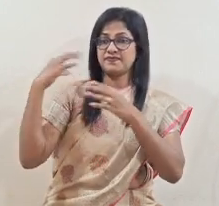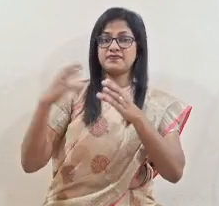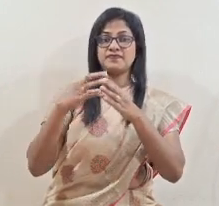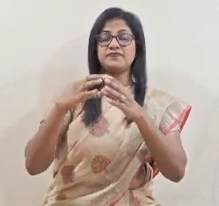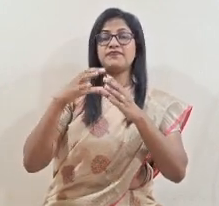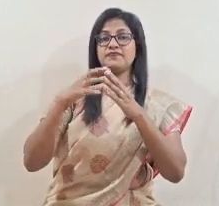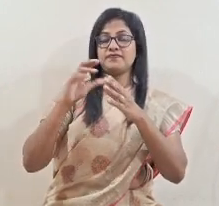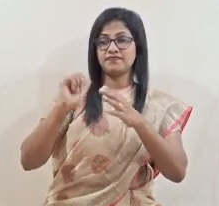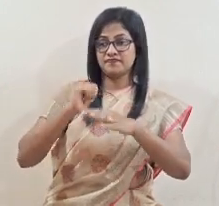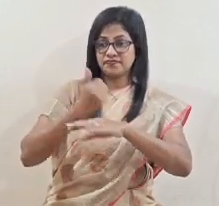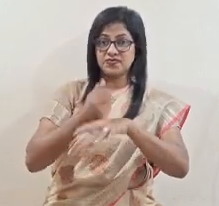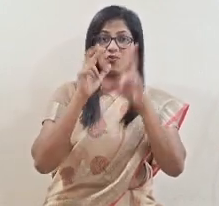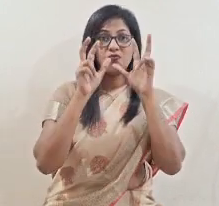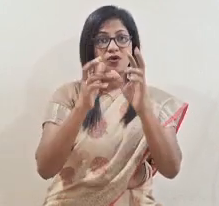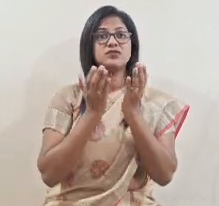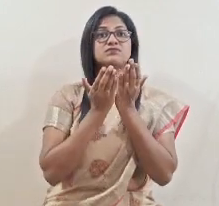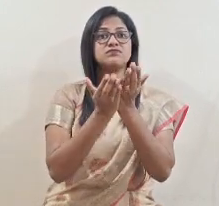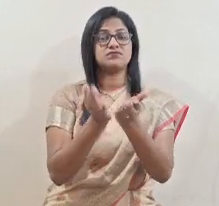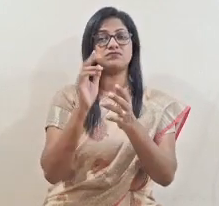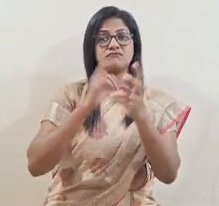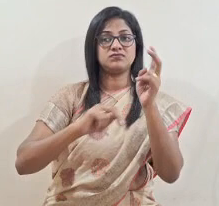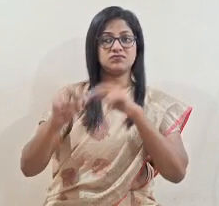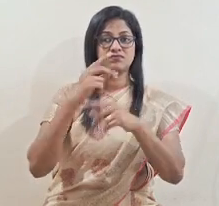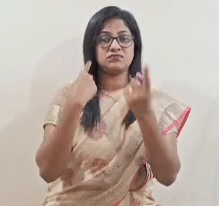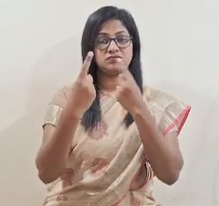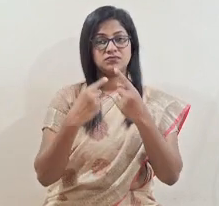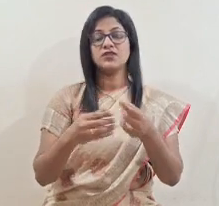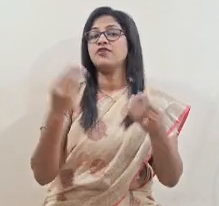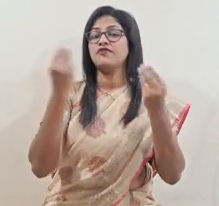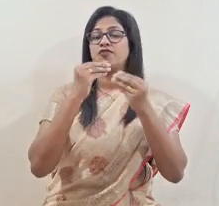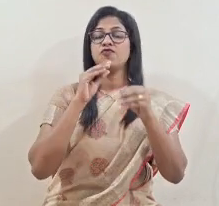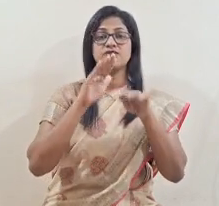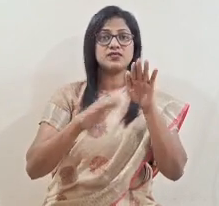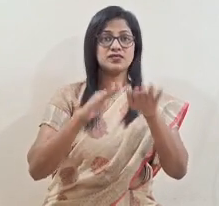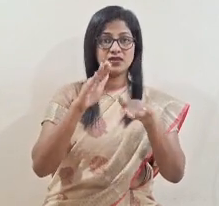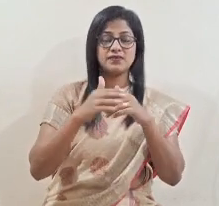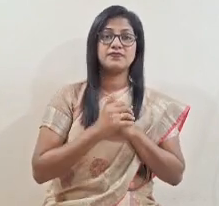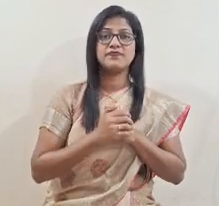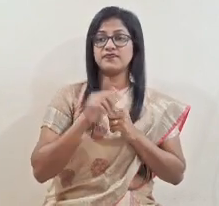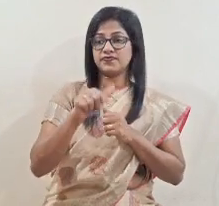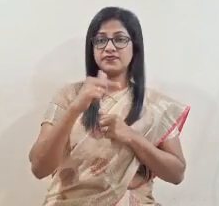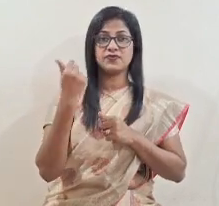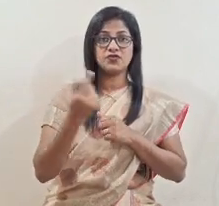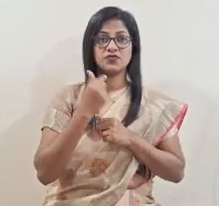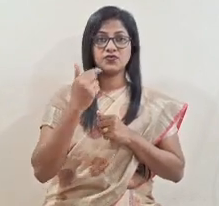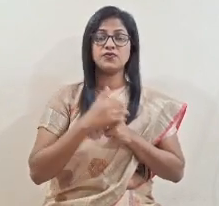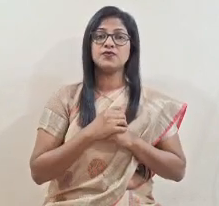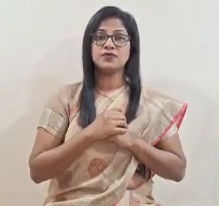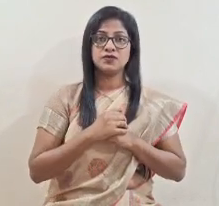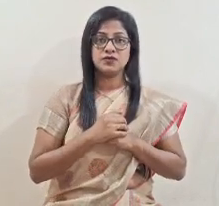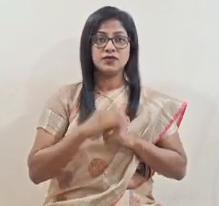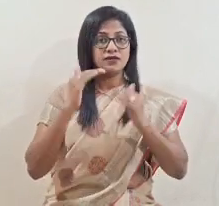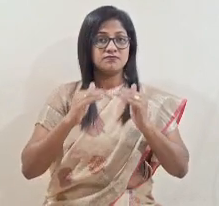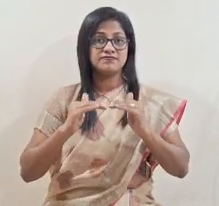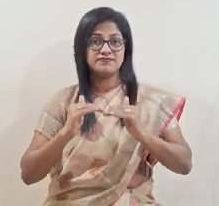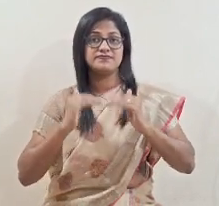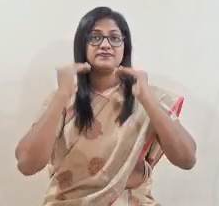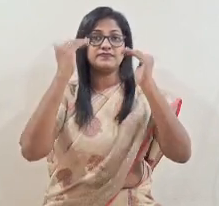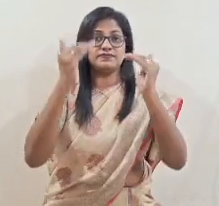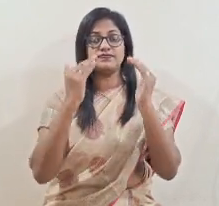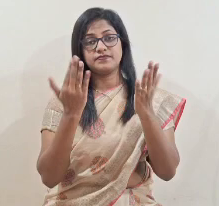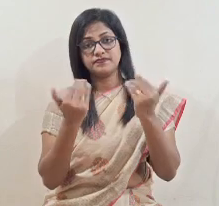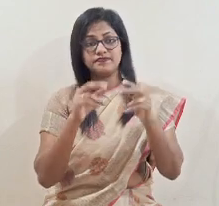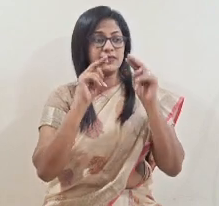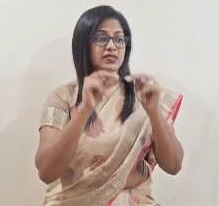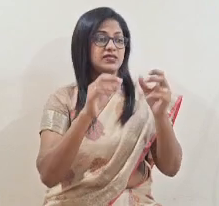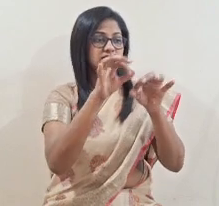has been surveyed. There are a few 6 steps that can be used or can be upgraded as per the